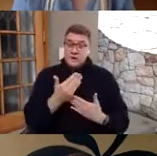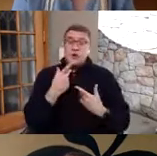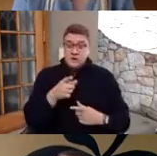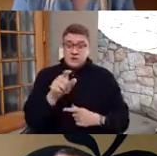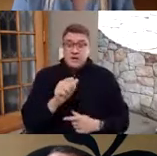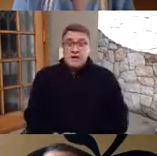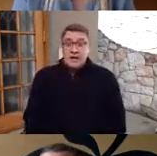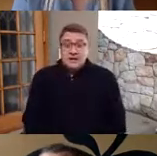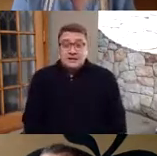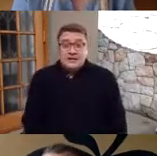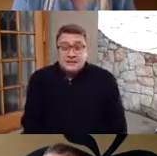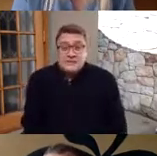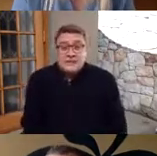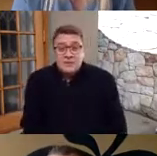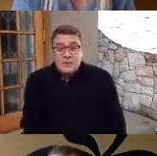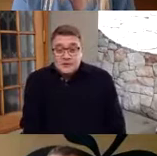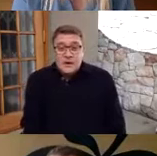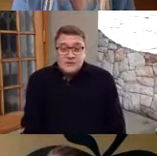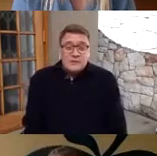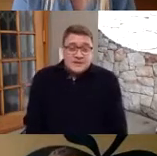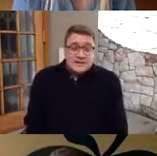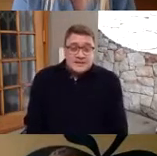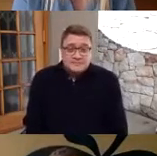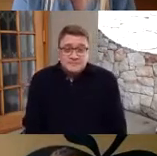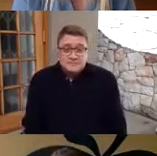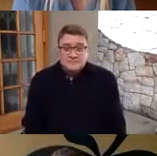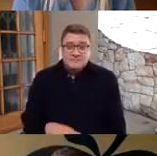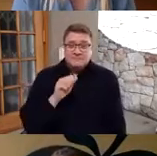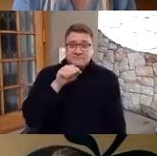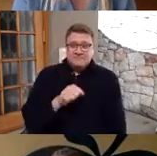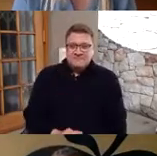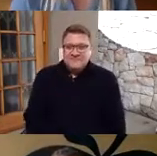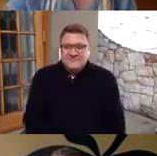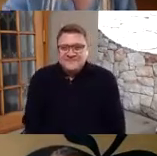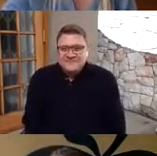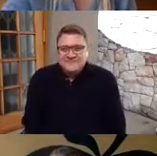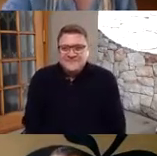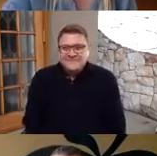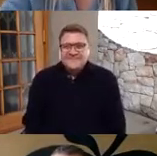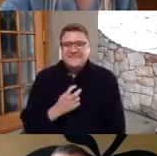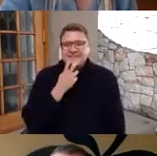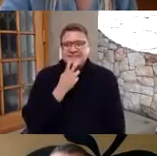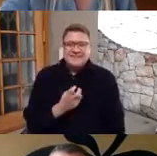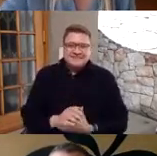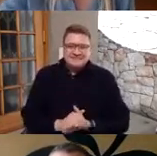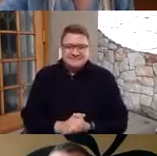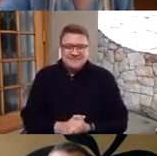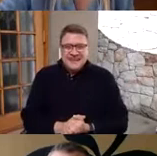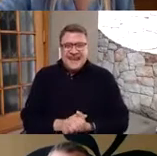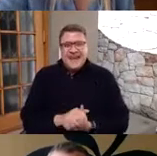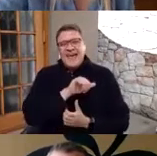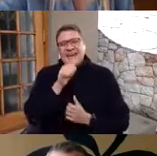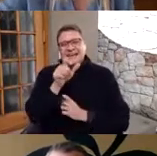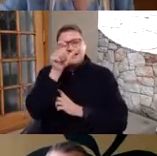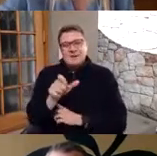sharing that. That definitely works well for it, yeah. Awesome, thank you, Terence. Next, let's go